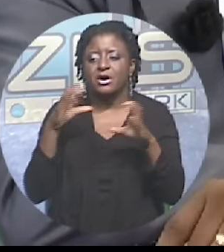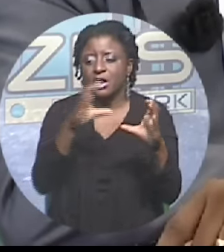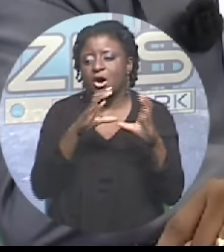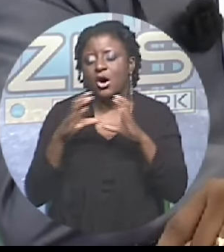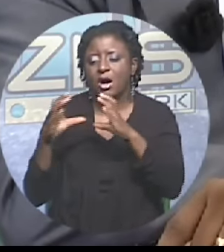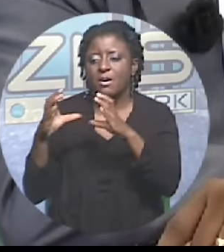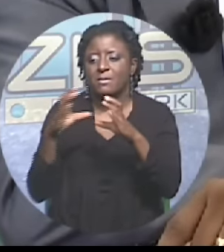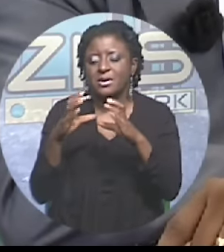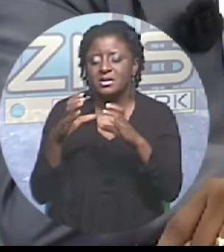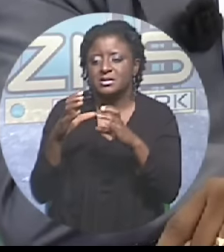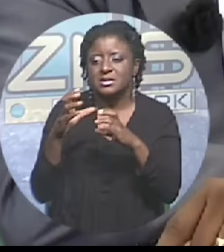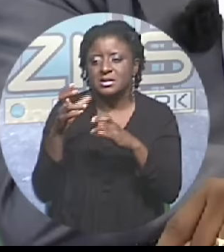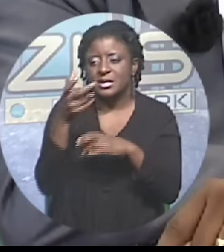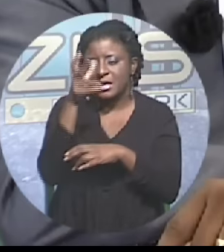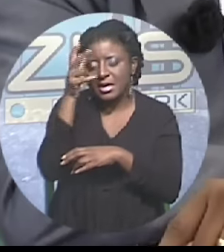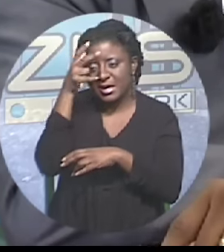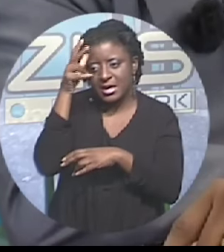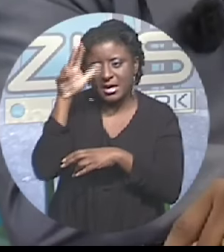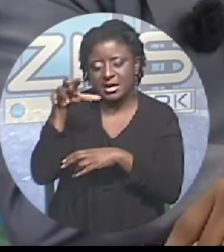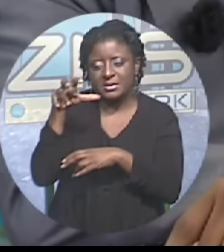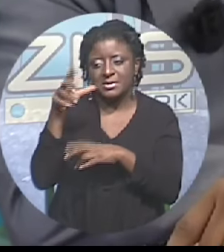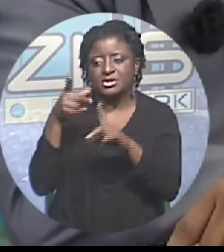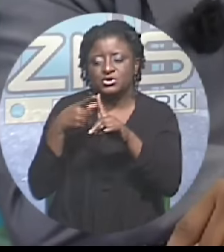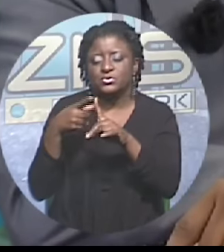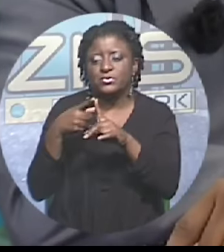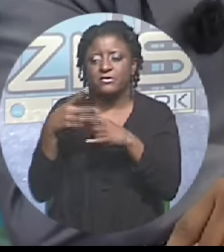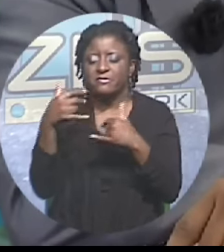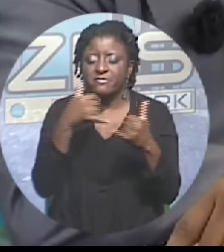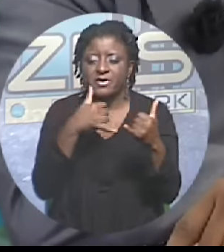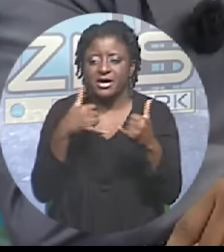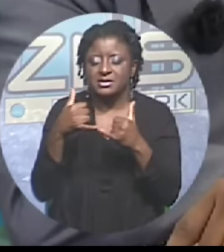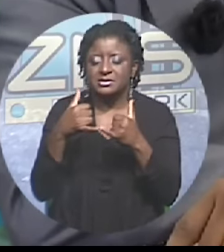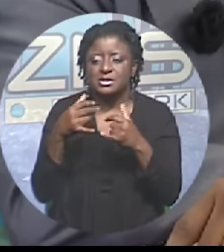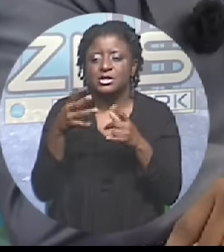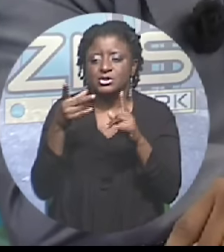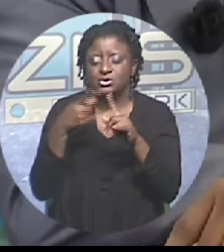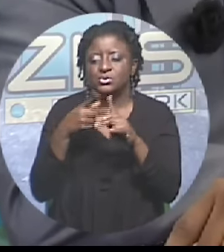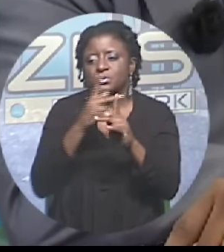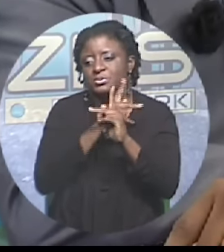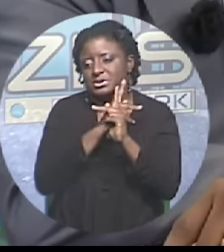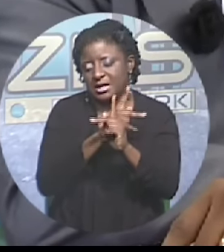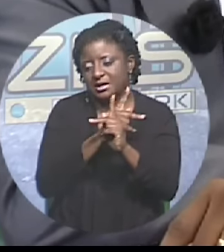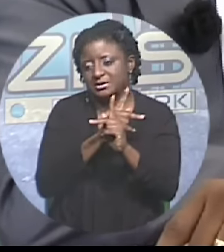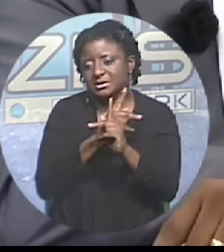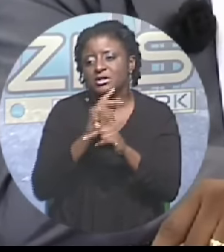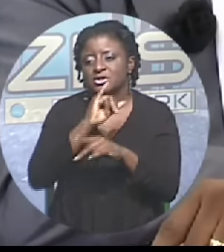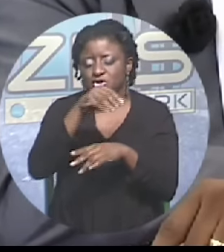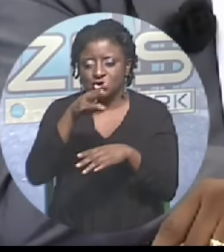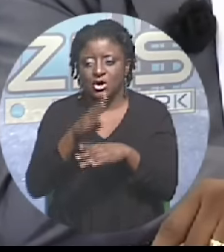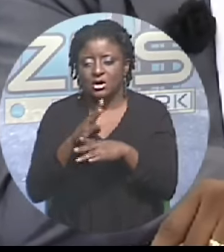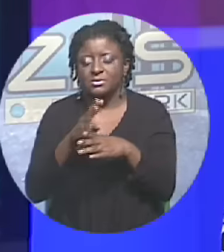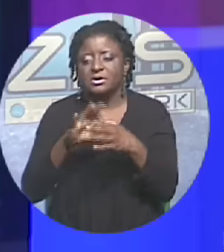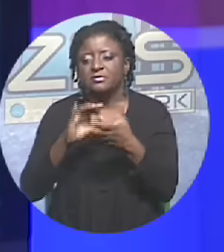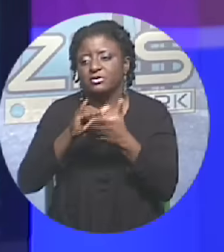to fight if we want to save the jobs of those 640 people.